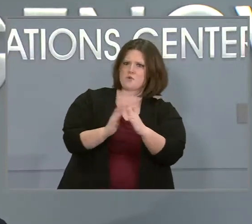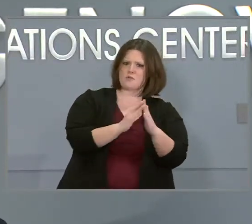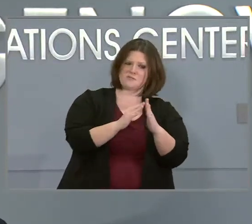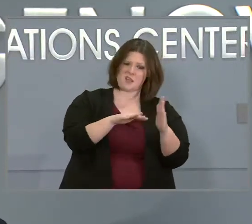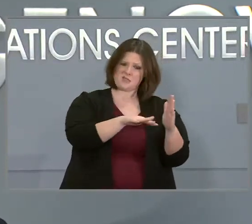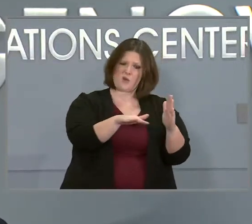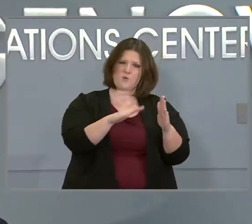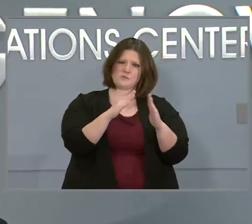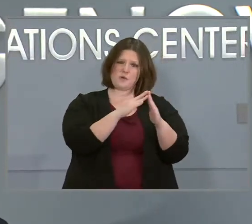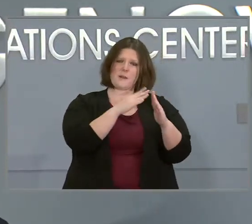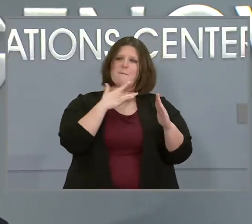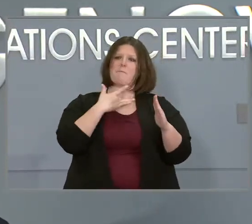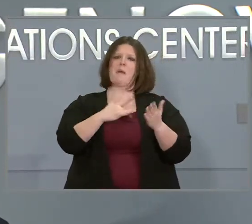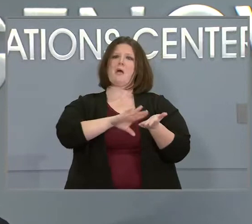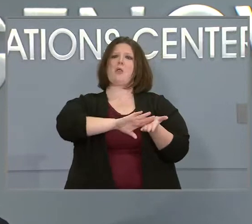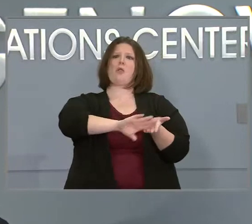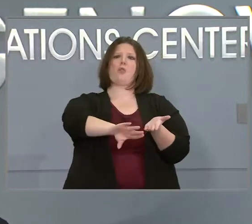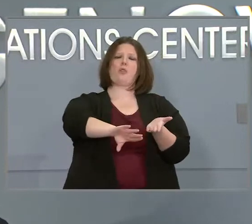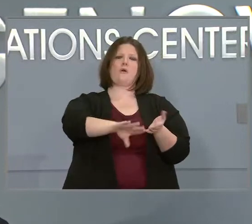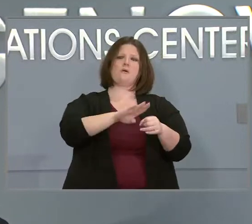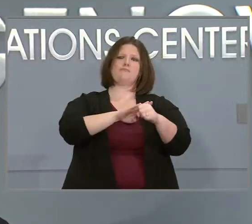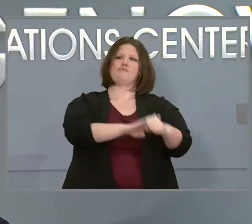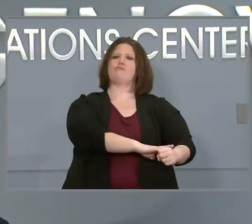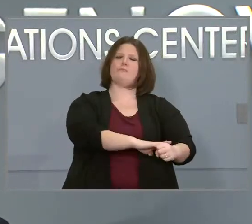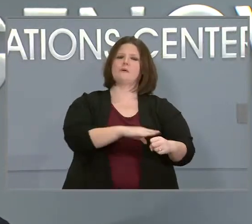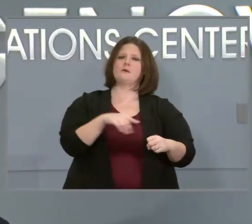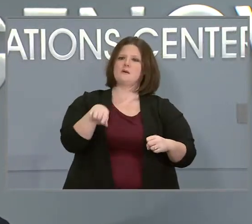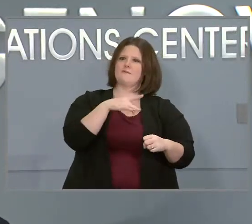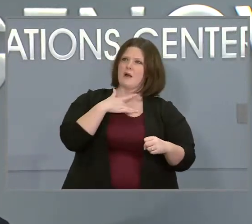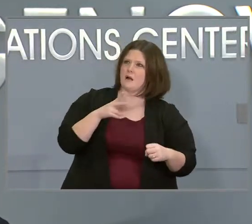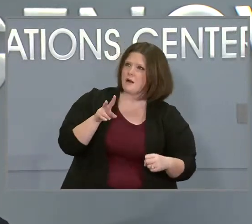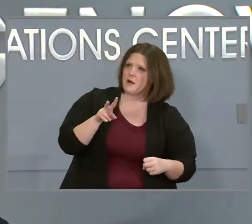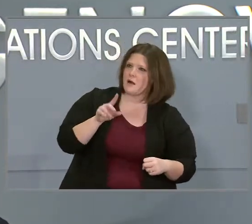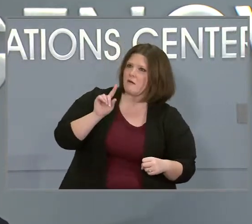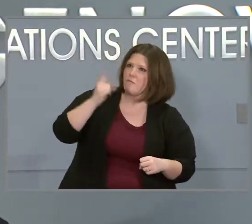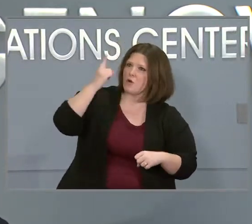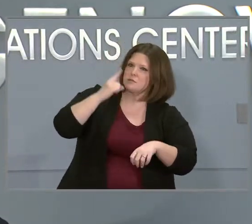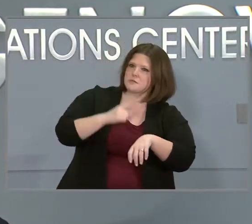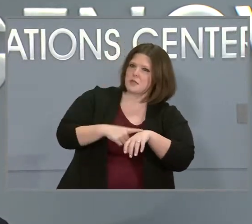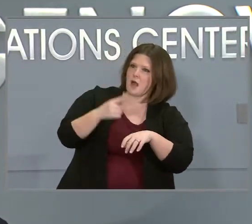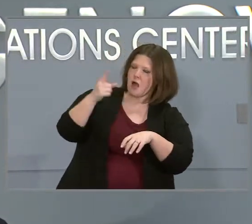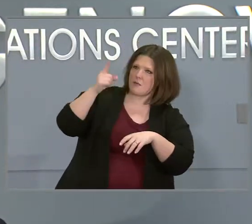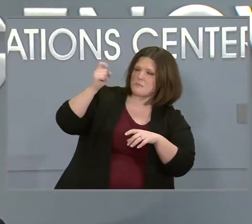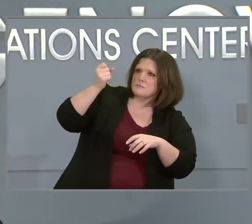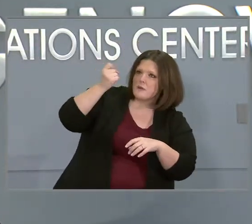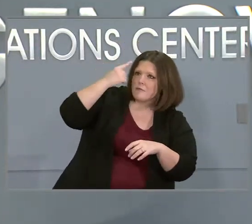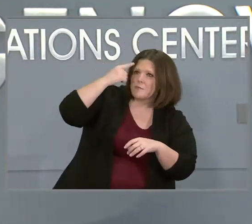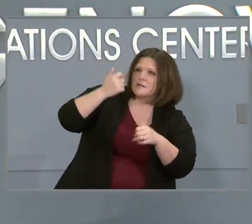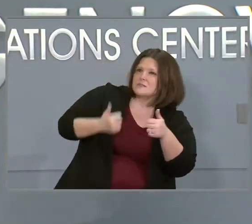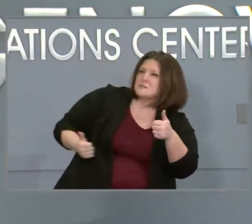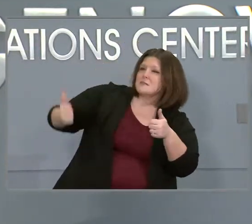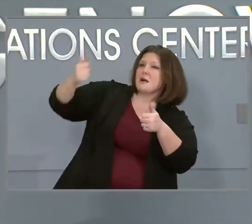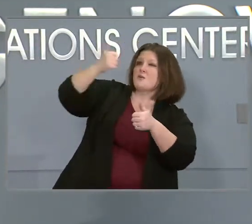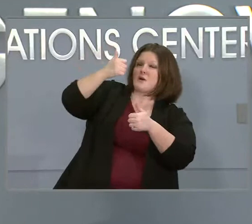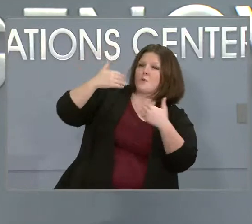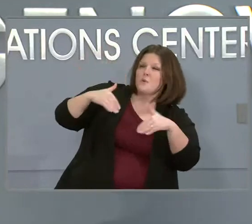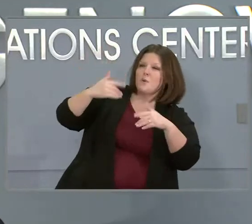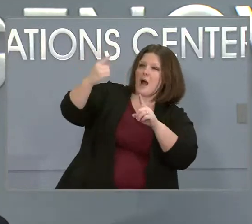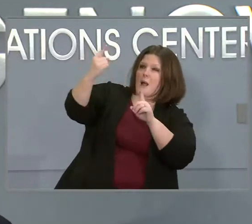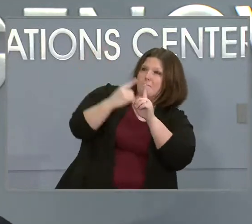typically outreached to. They said they hadn't seen that before. What would your message be to them, and will that kind of progress